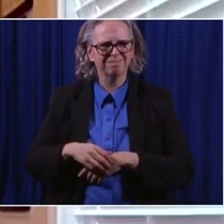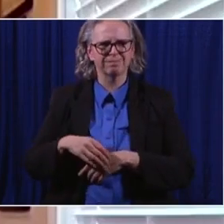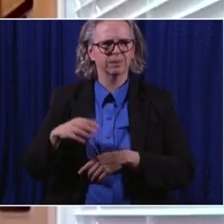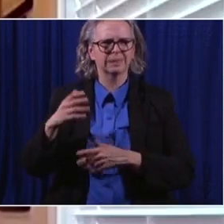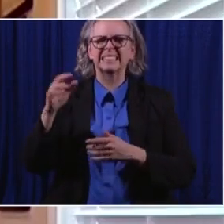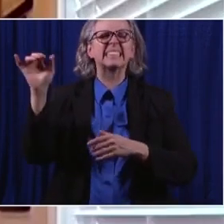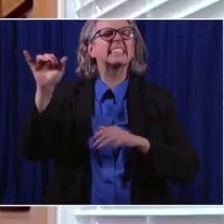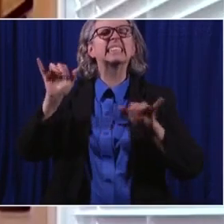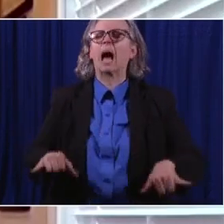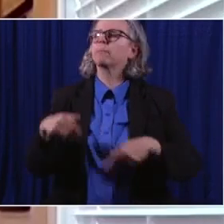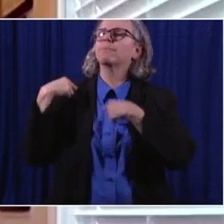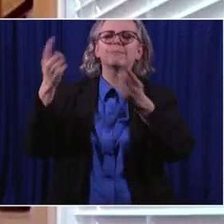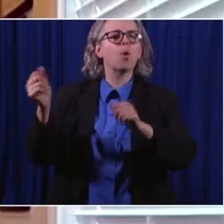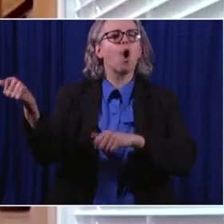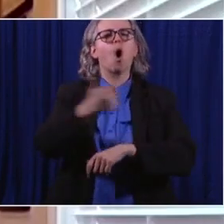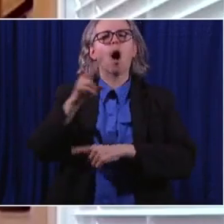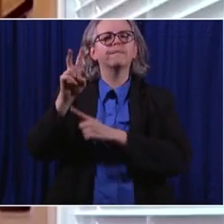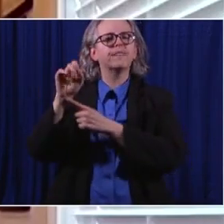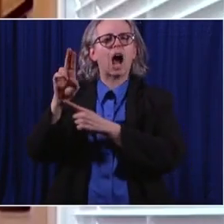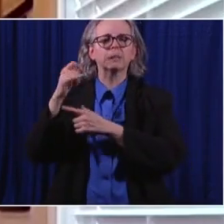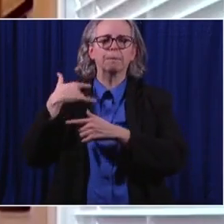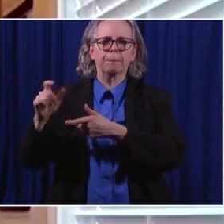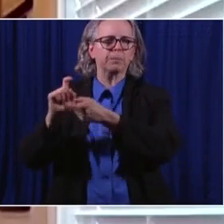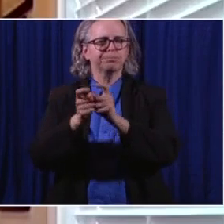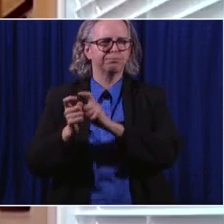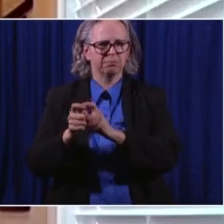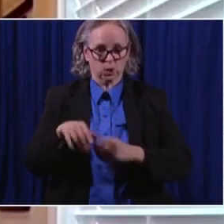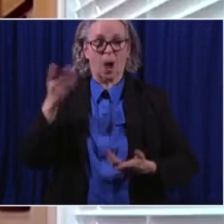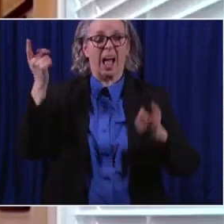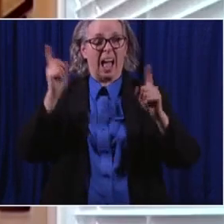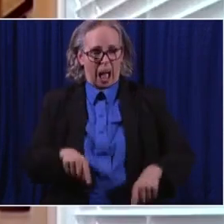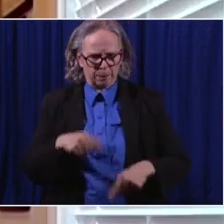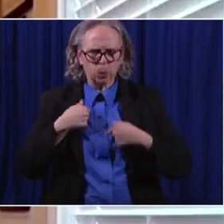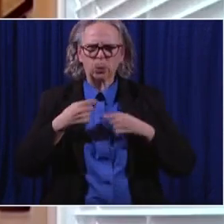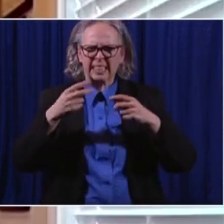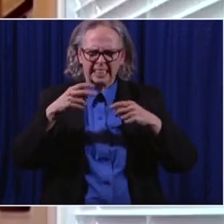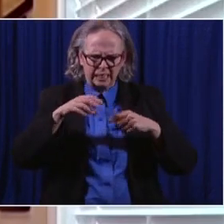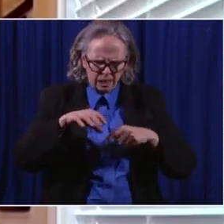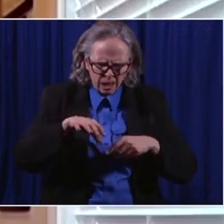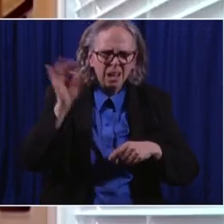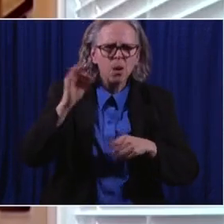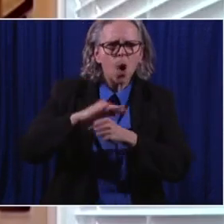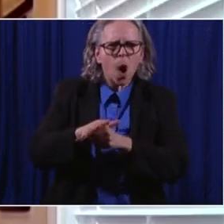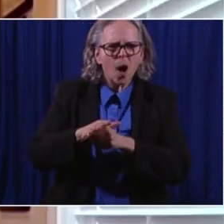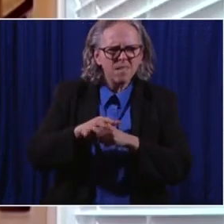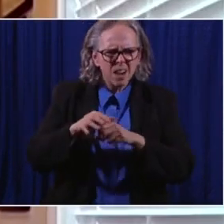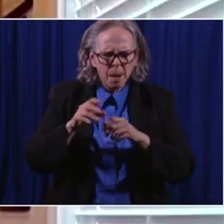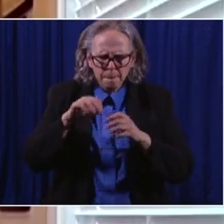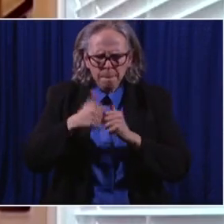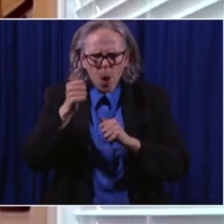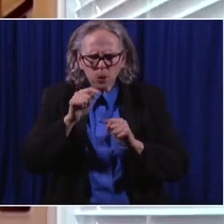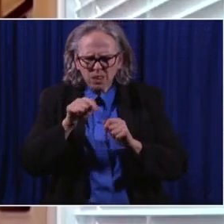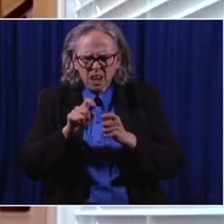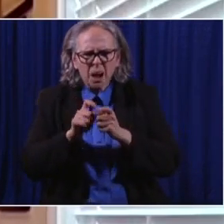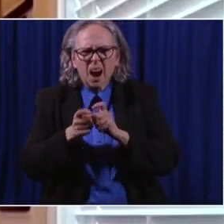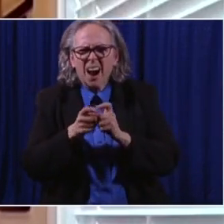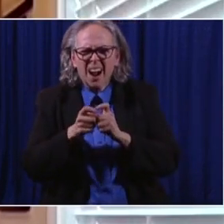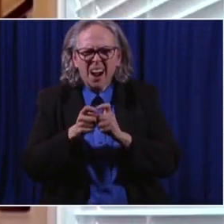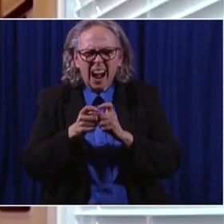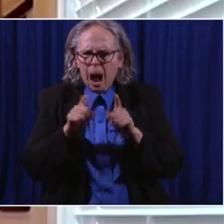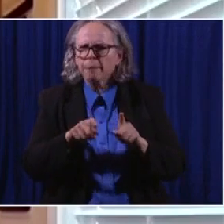virus very, very closely. Interestingly, most of the mutations that we're seeing are affecting